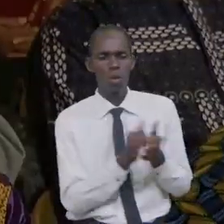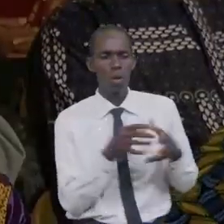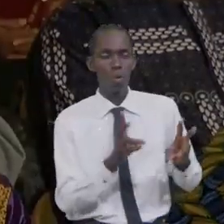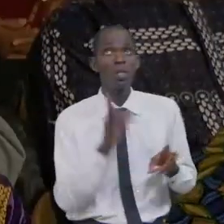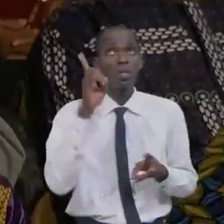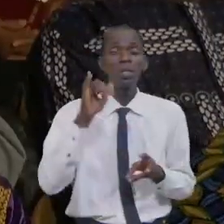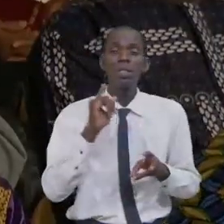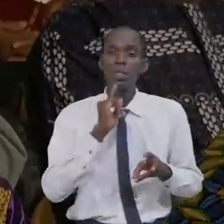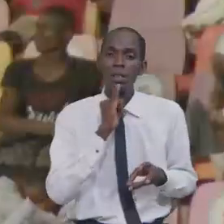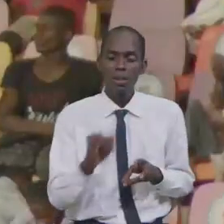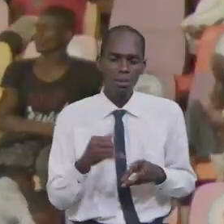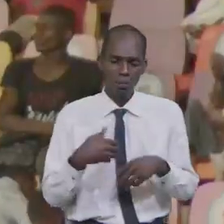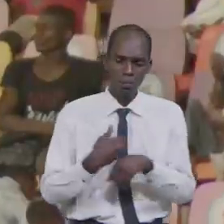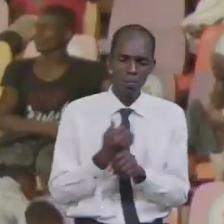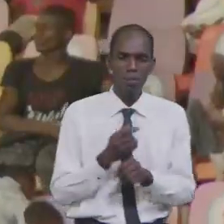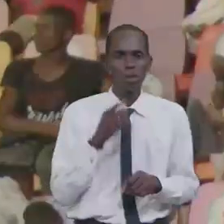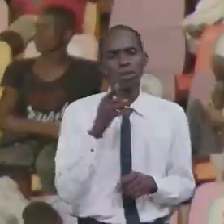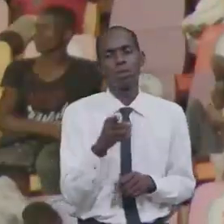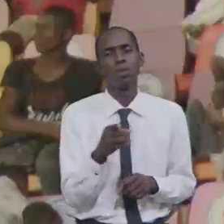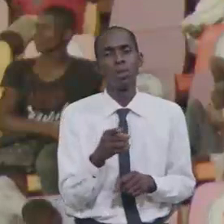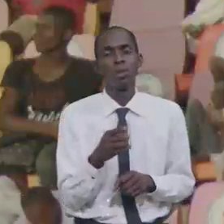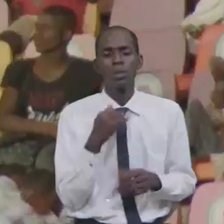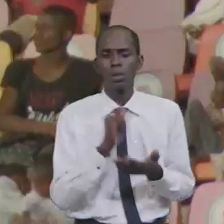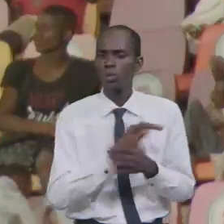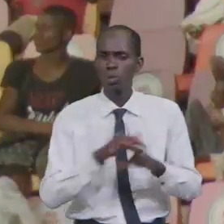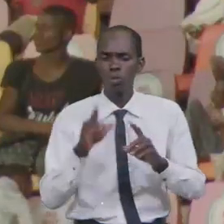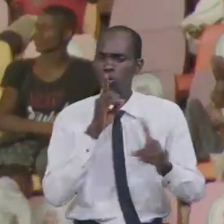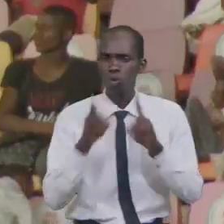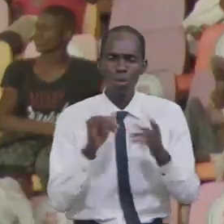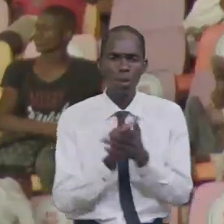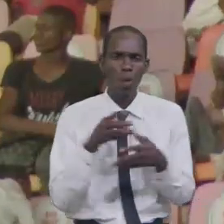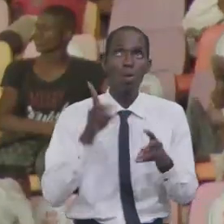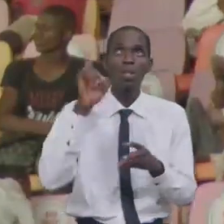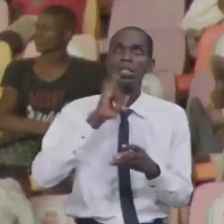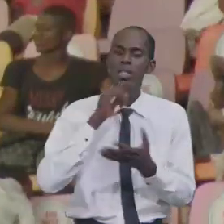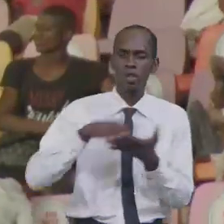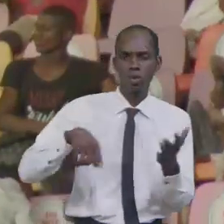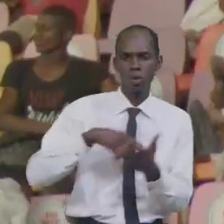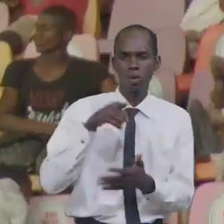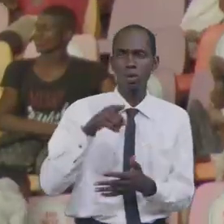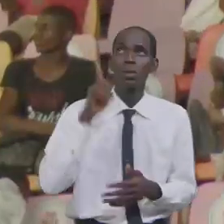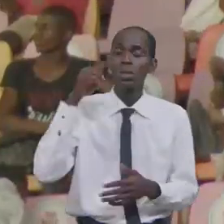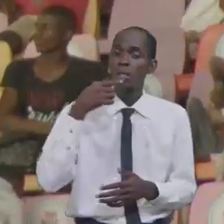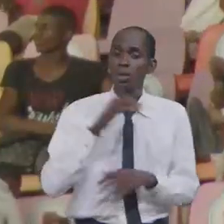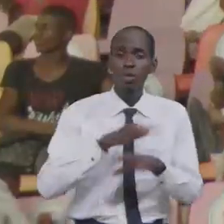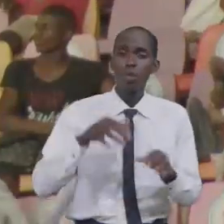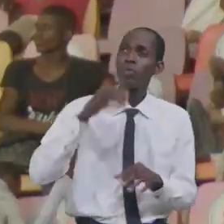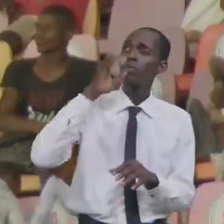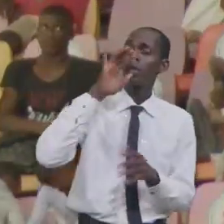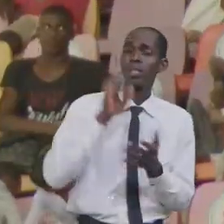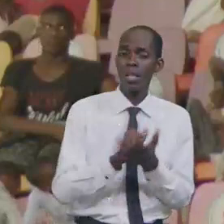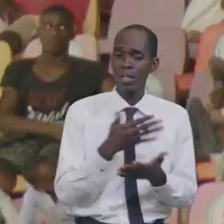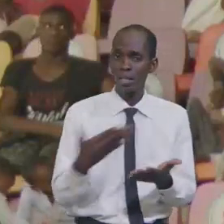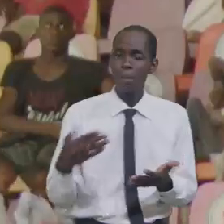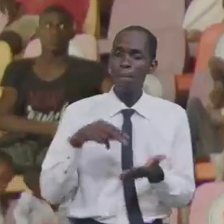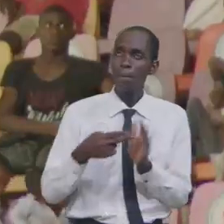That's why he says, don't talk that way, it's mending you. That's why he says, don't drink that thing, it's mending you. That's